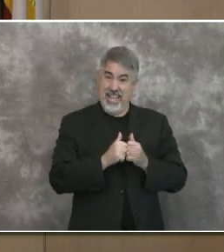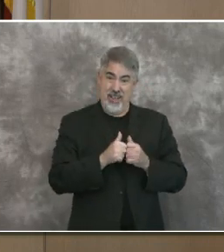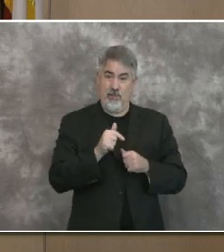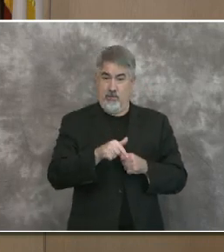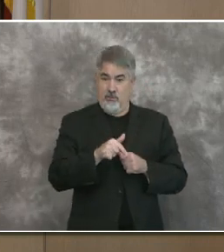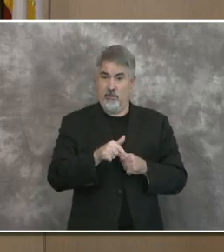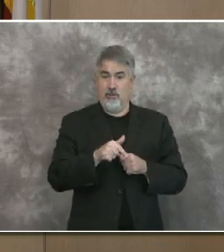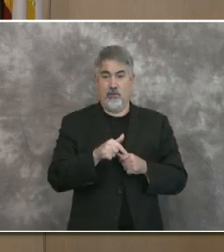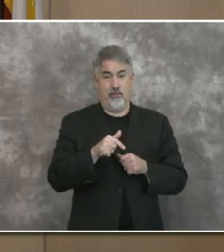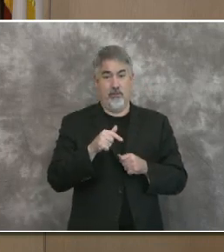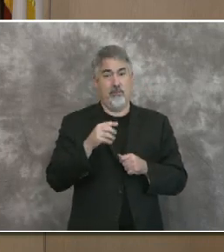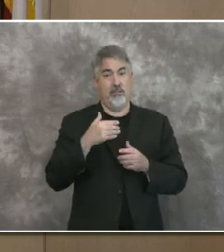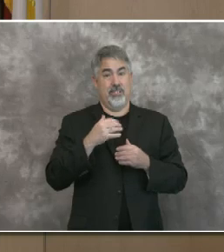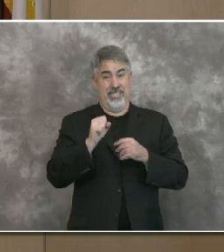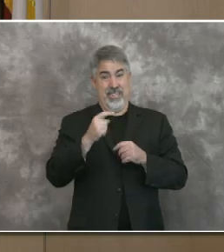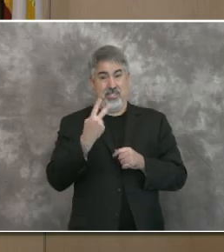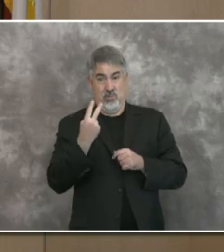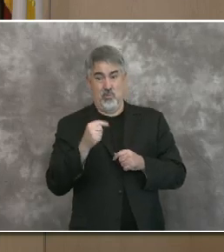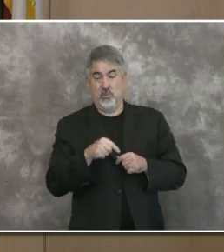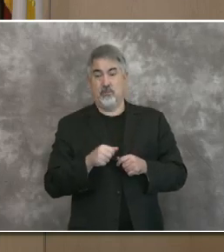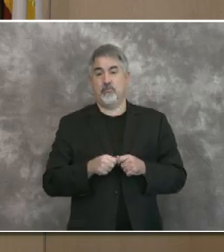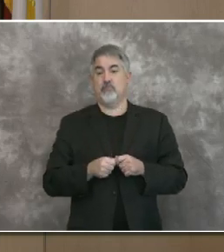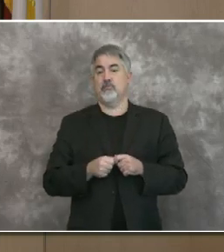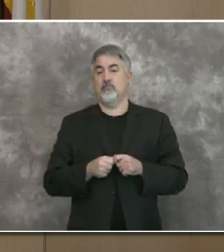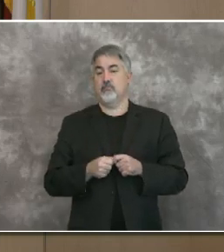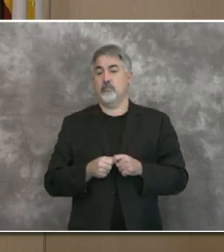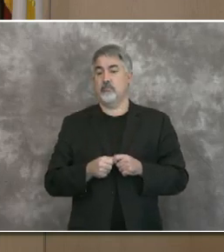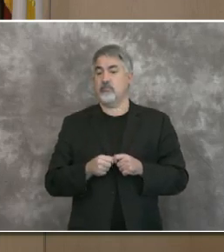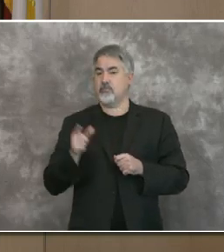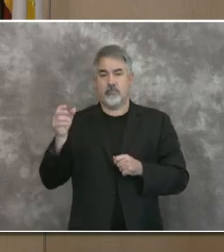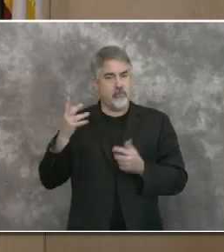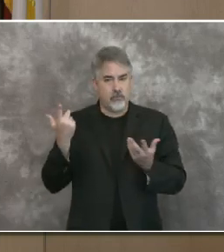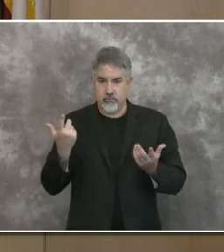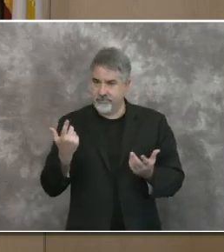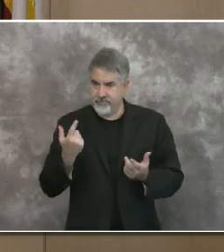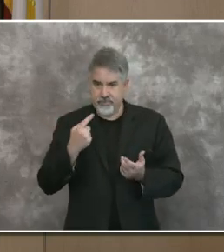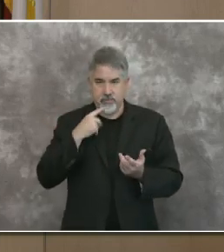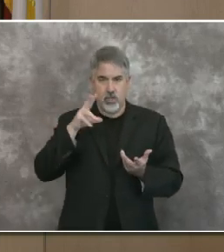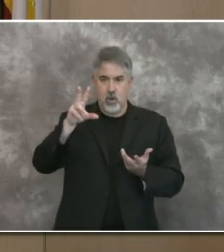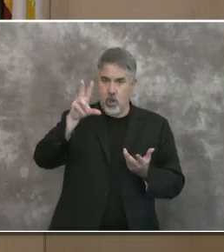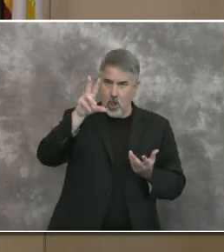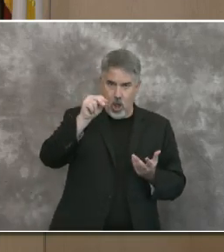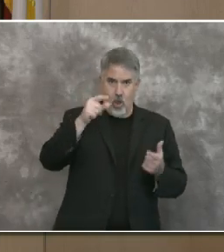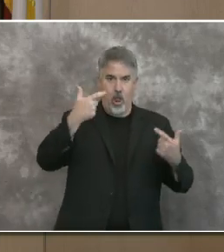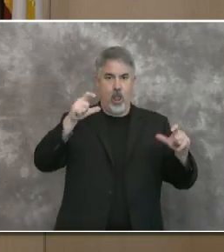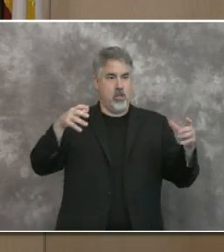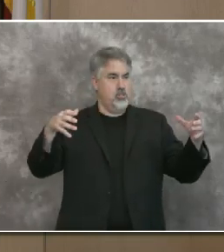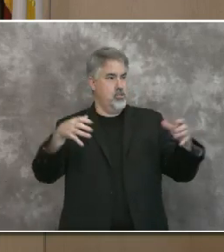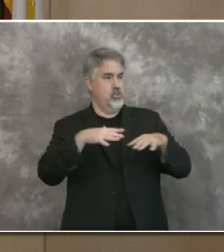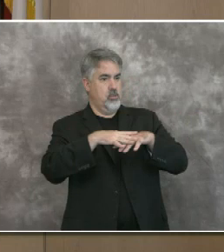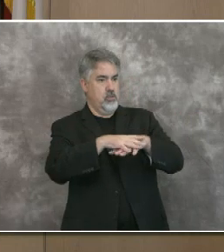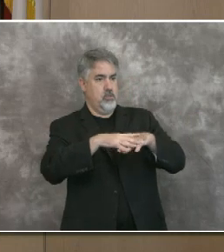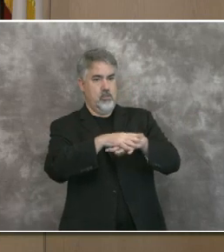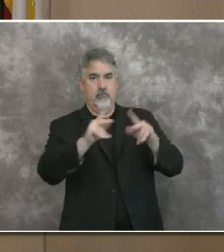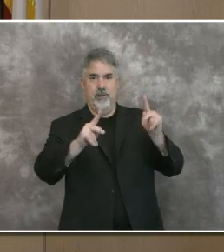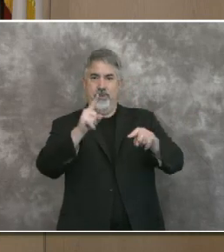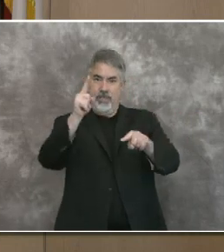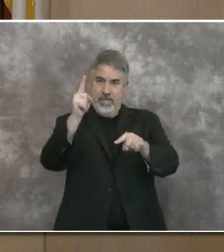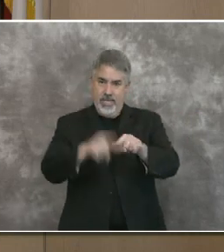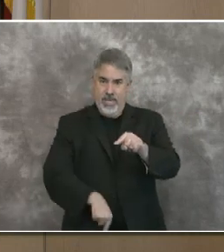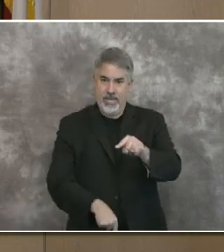2. As Supervisor Fletcher stated, no urban health department will meet those